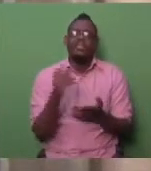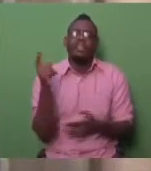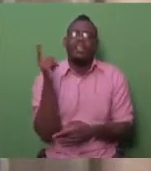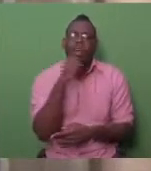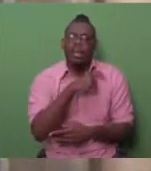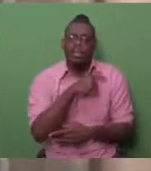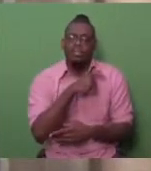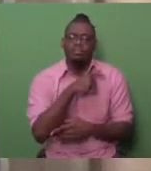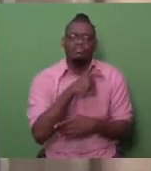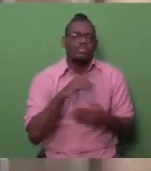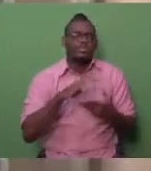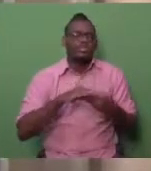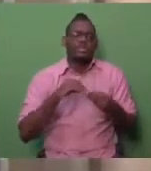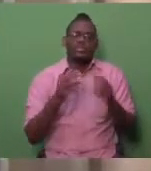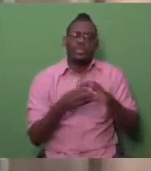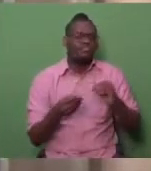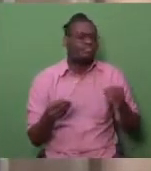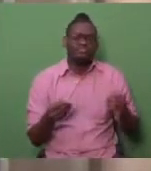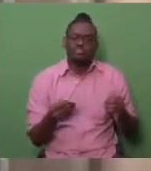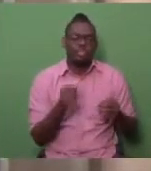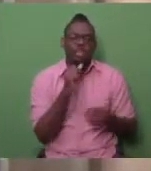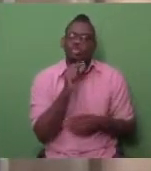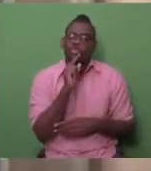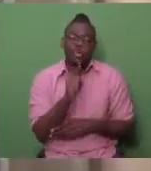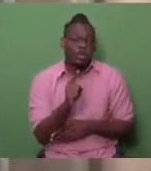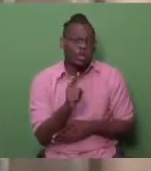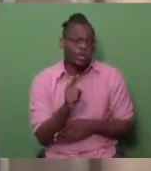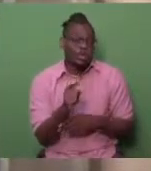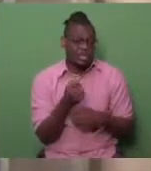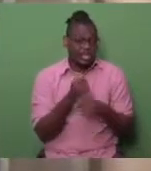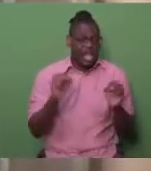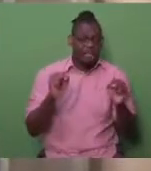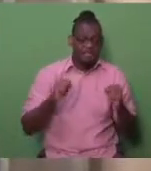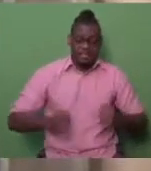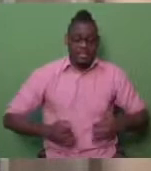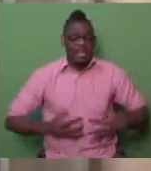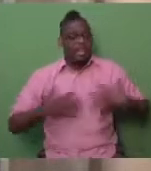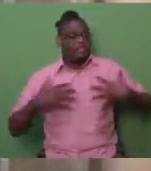livelihoods. It will be a sorry tale. Excuse me, madam.